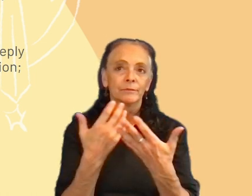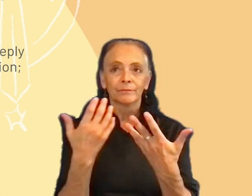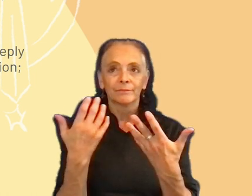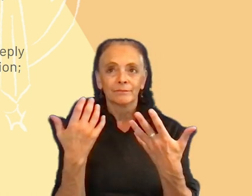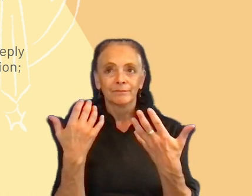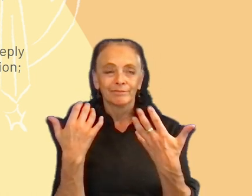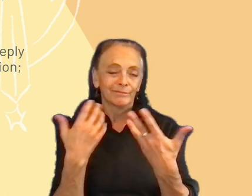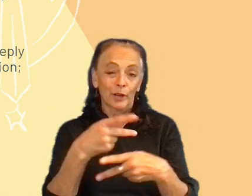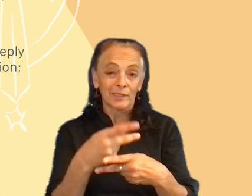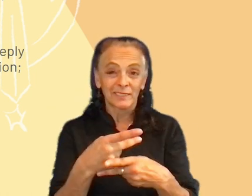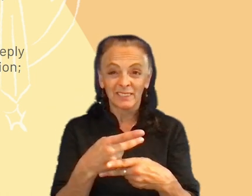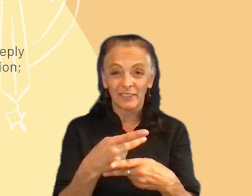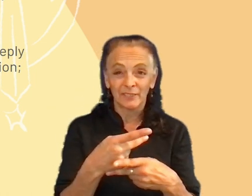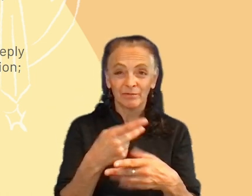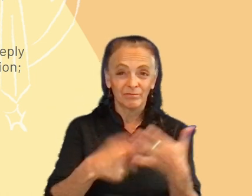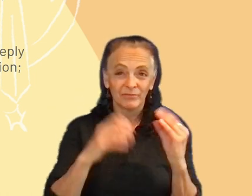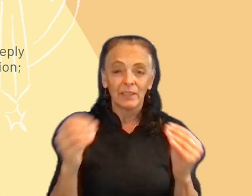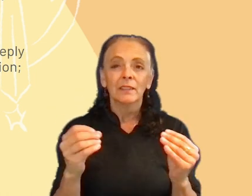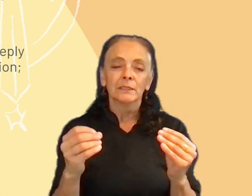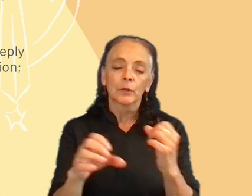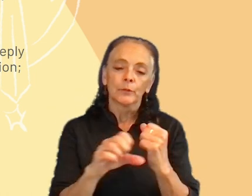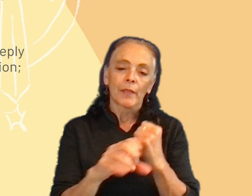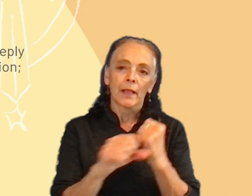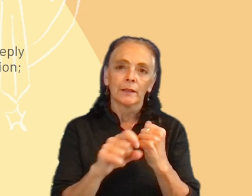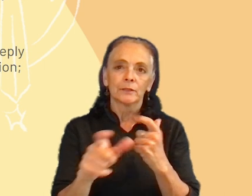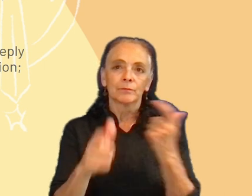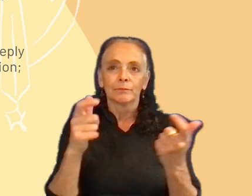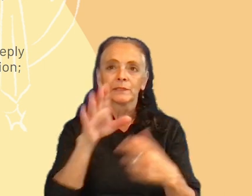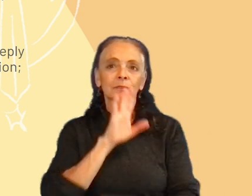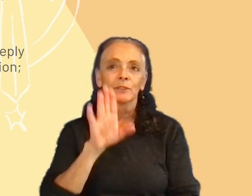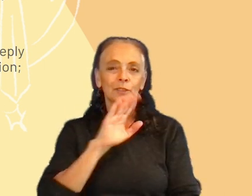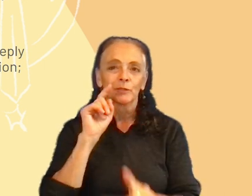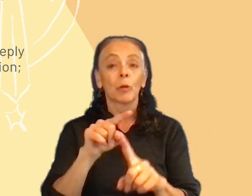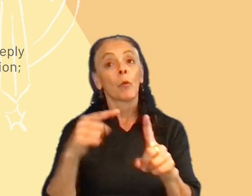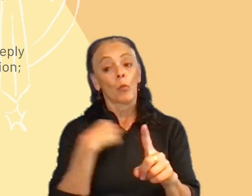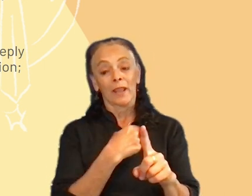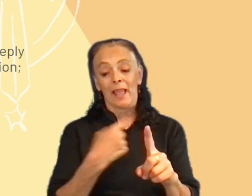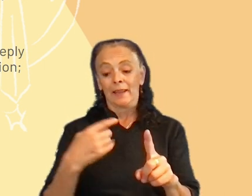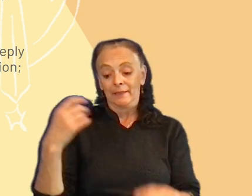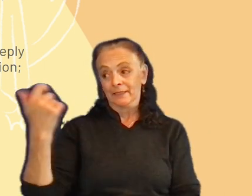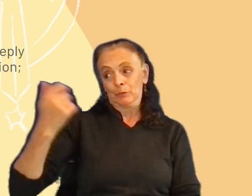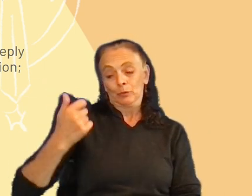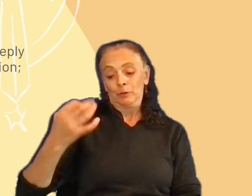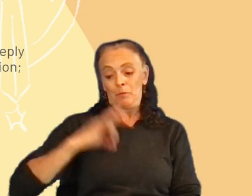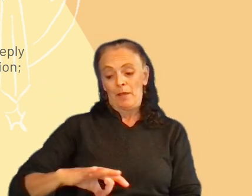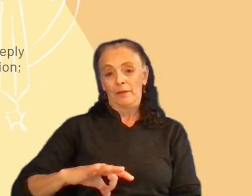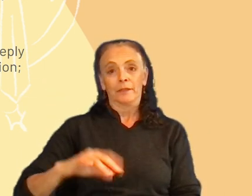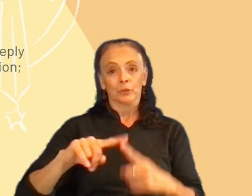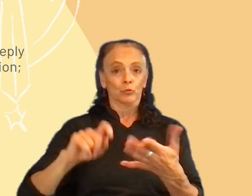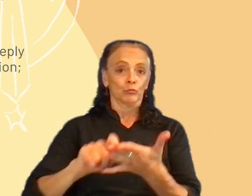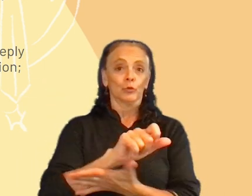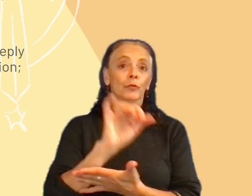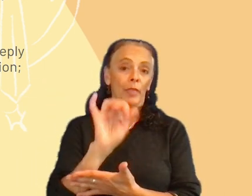frustration points and but we had a a subscription benefit that is removing ads